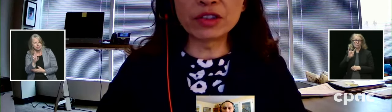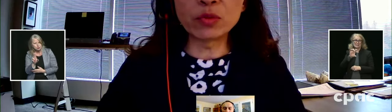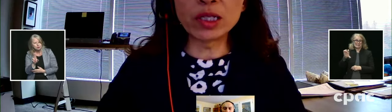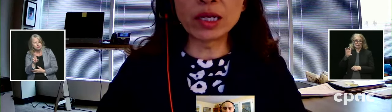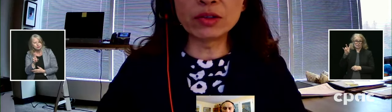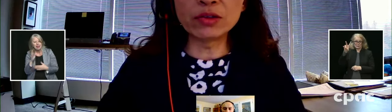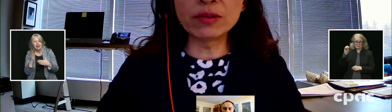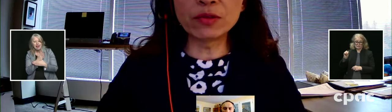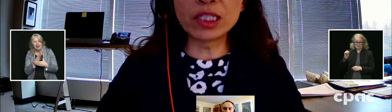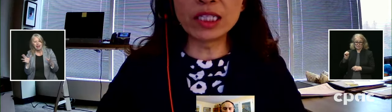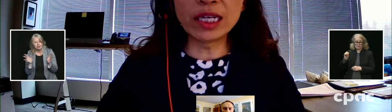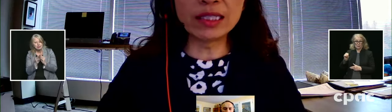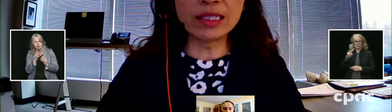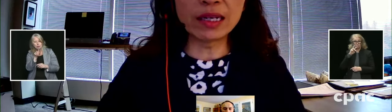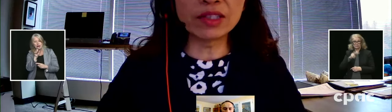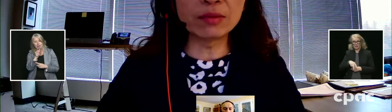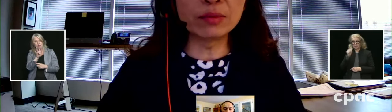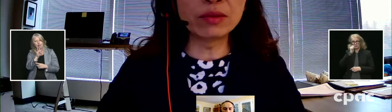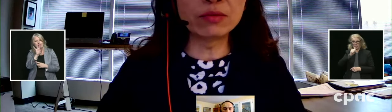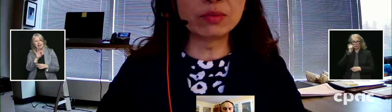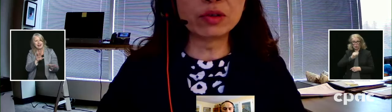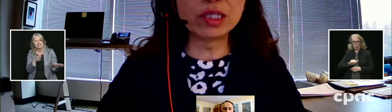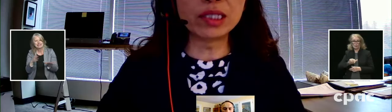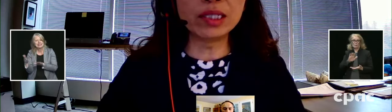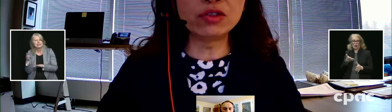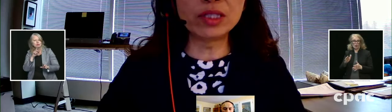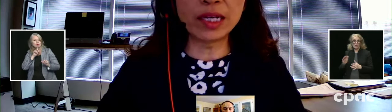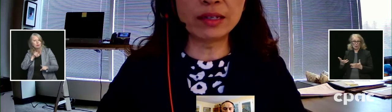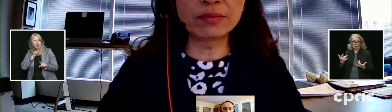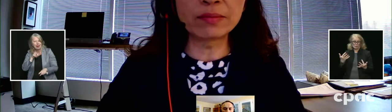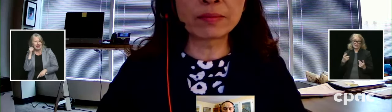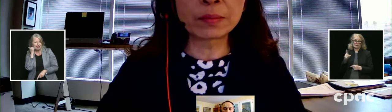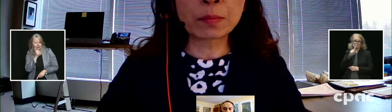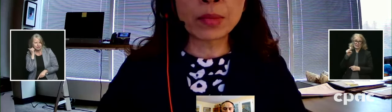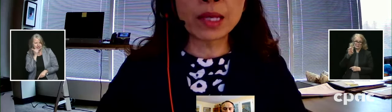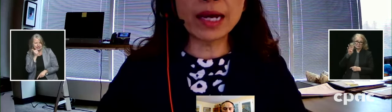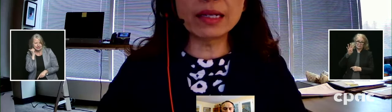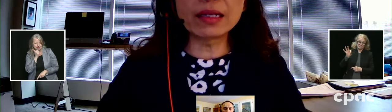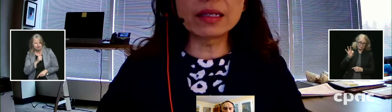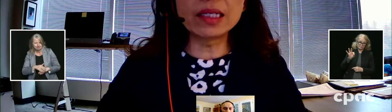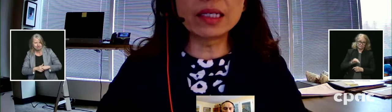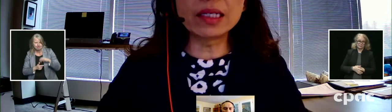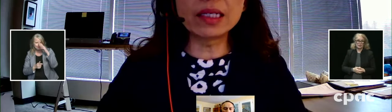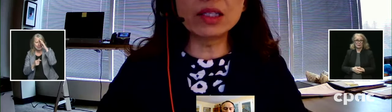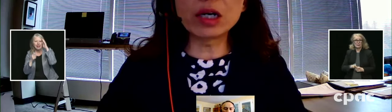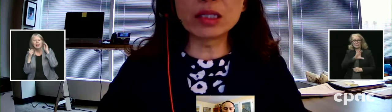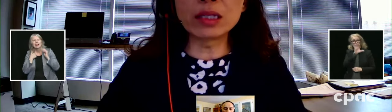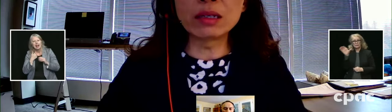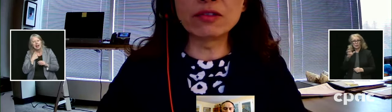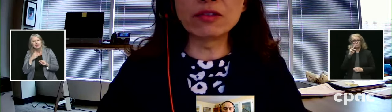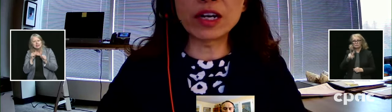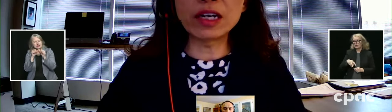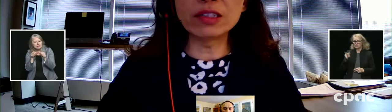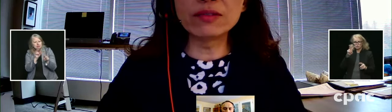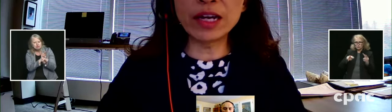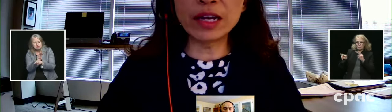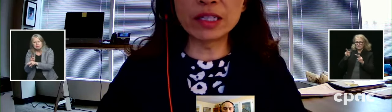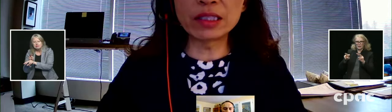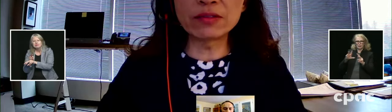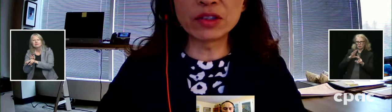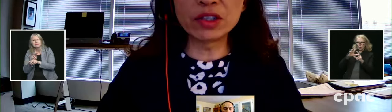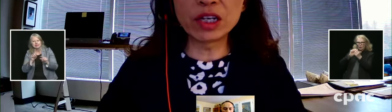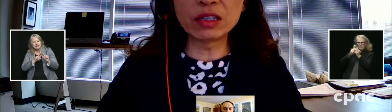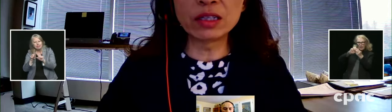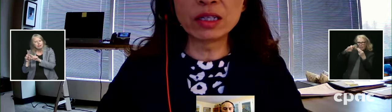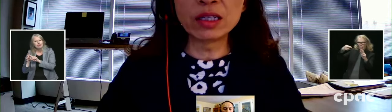average, 149 deaths are being reported each day. Canada continues to monitor for virus variants